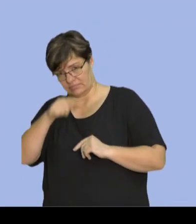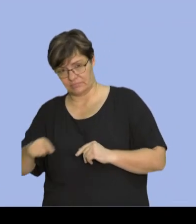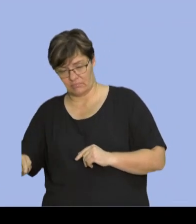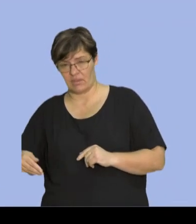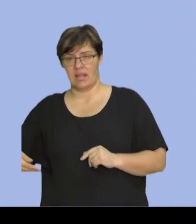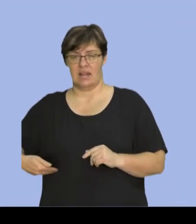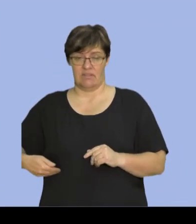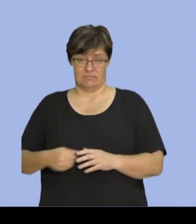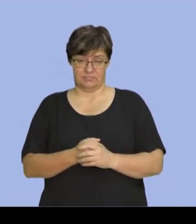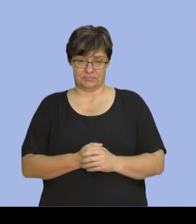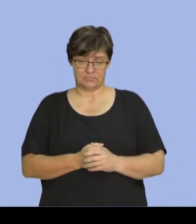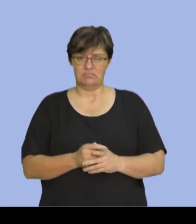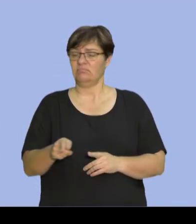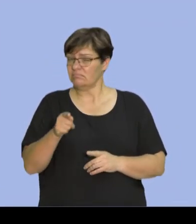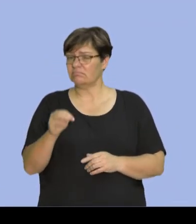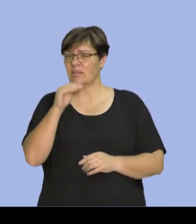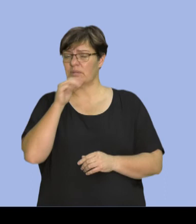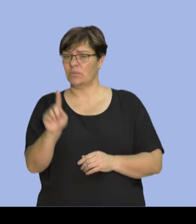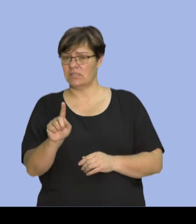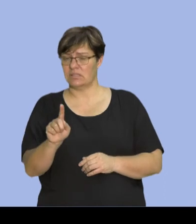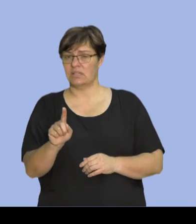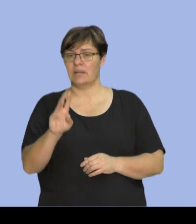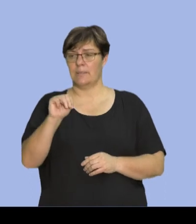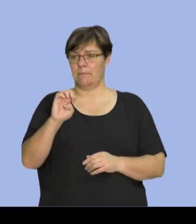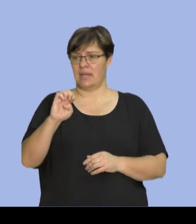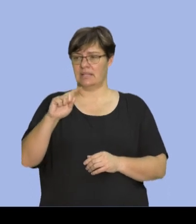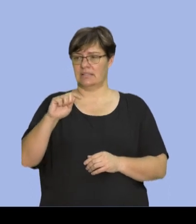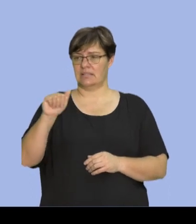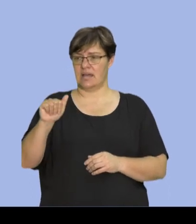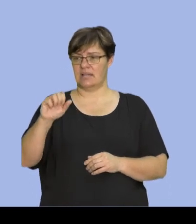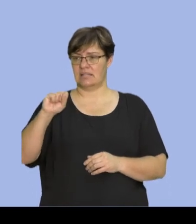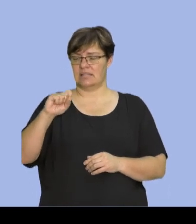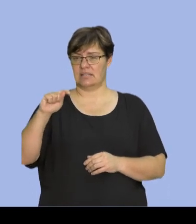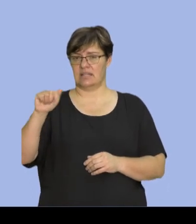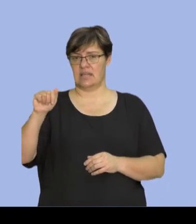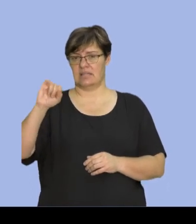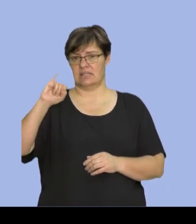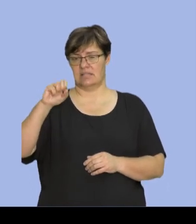the liver. And this is what we refer to as metastasis.